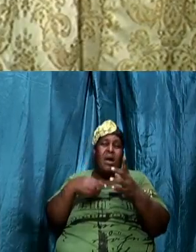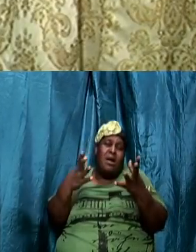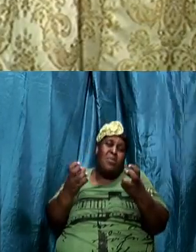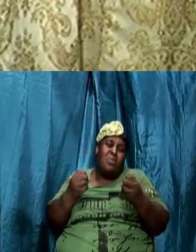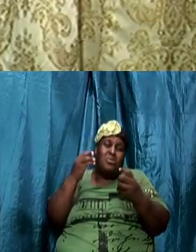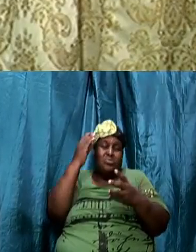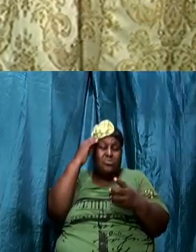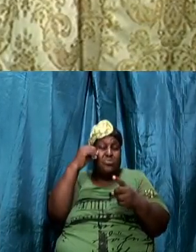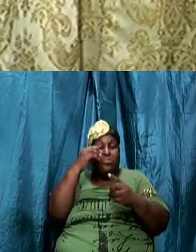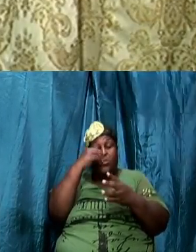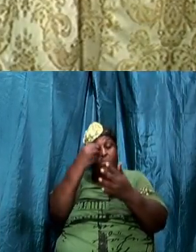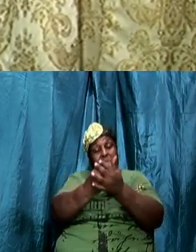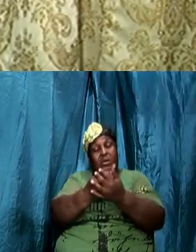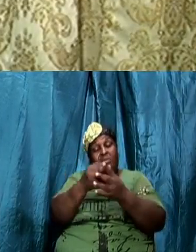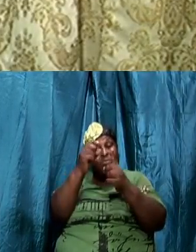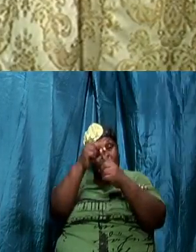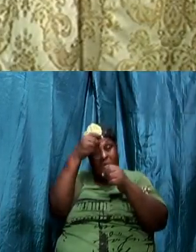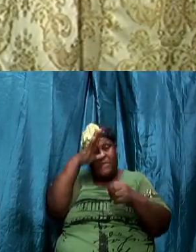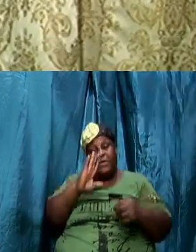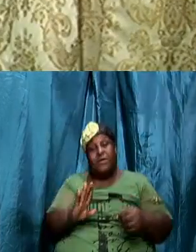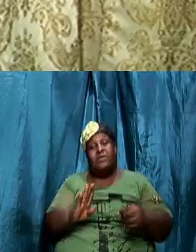God.